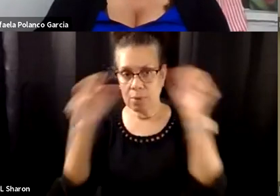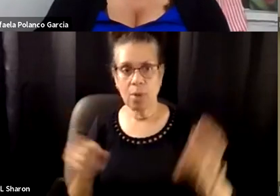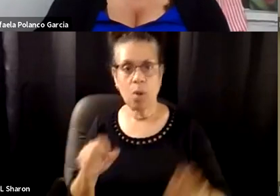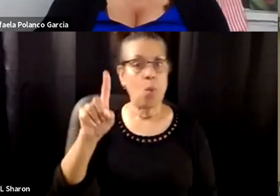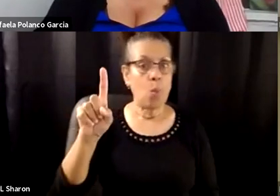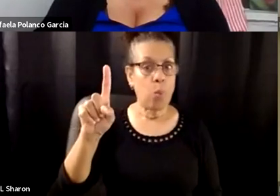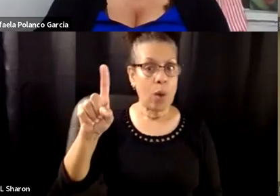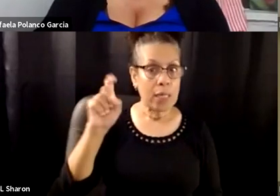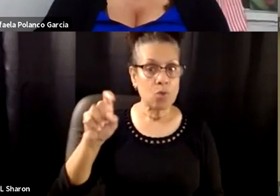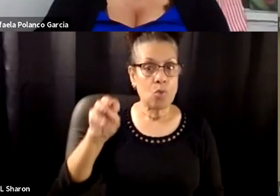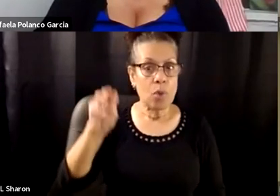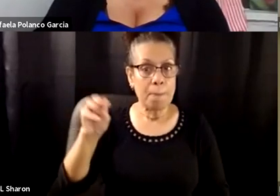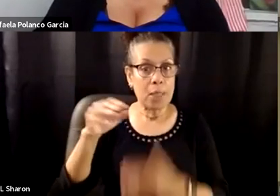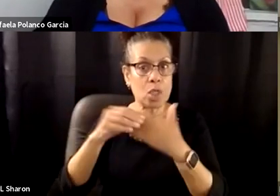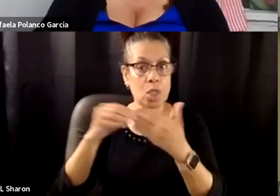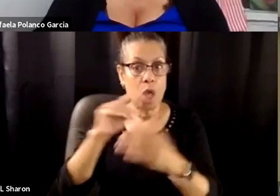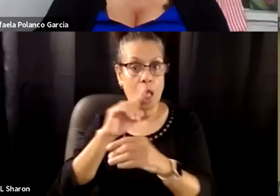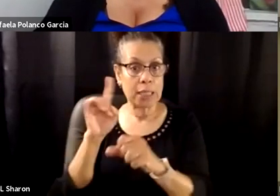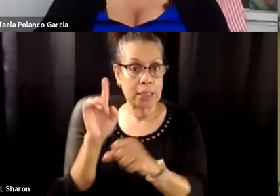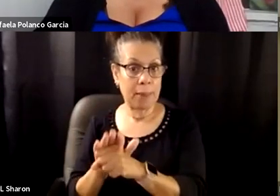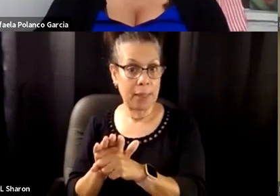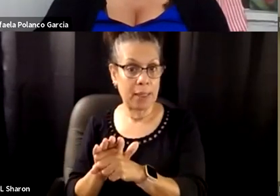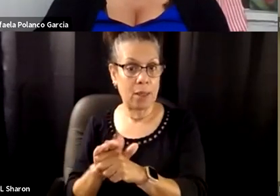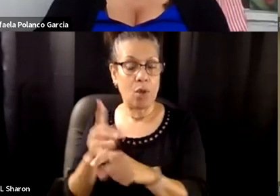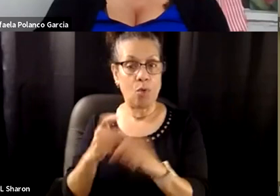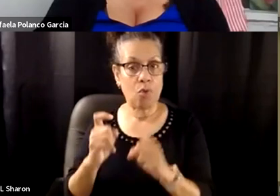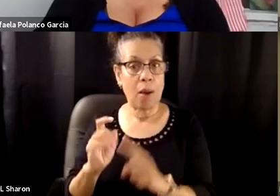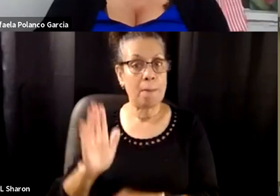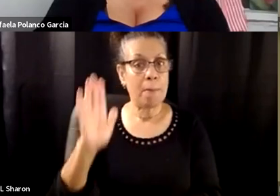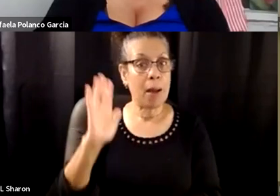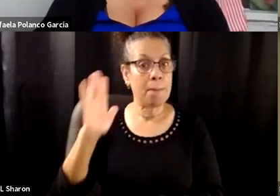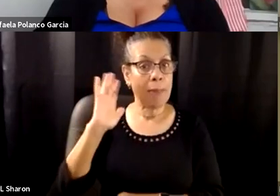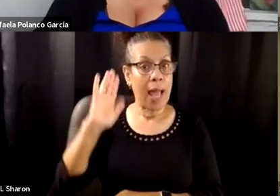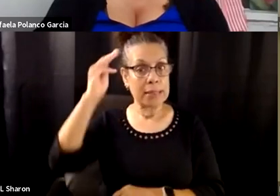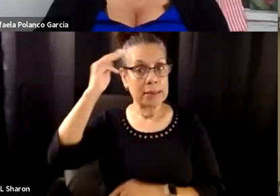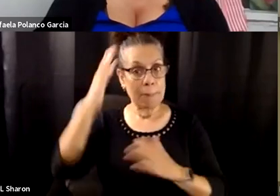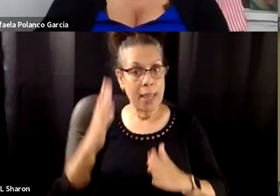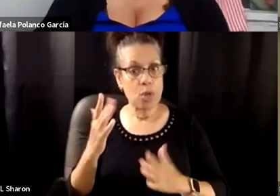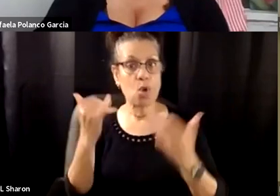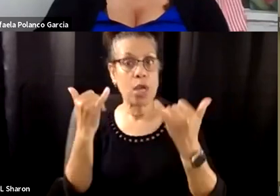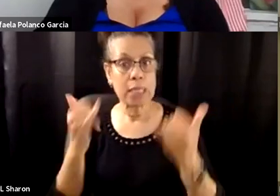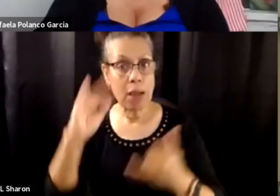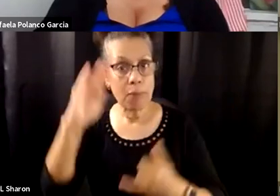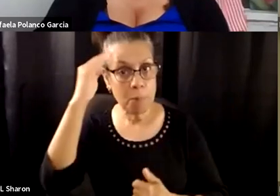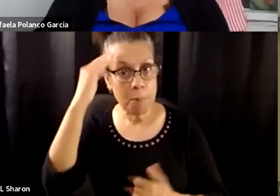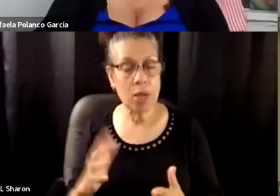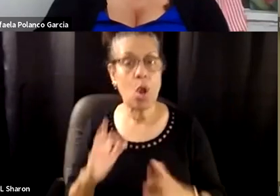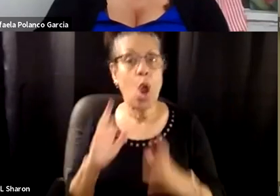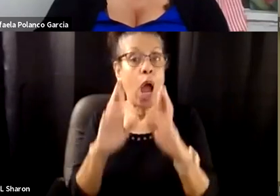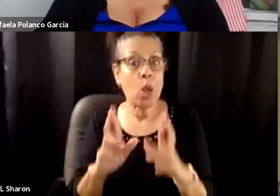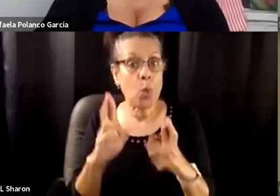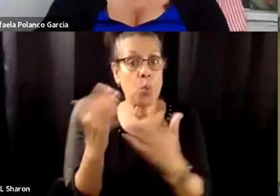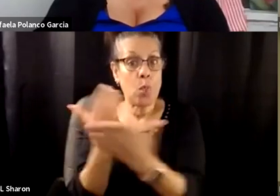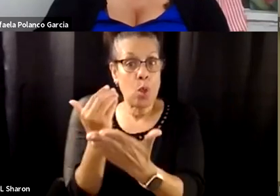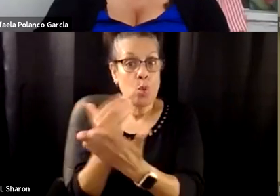million dollar commitment um from a past mayor and current mayor and hopefully a future mail will continue it and the city